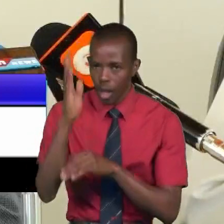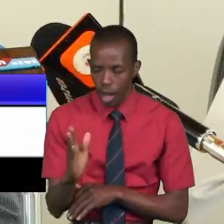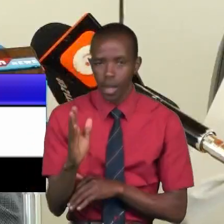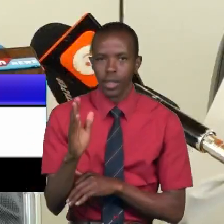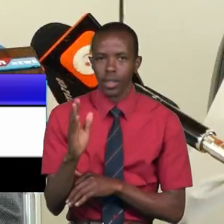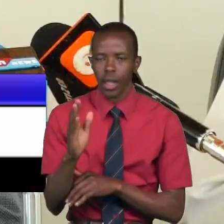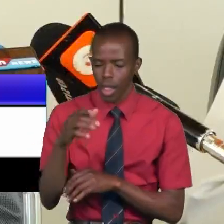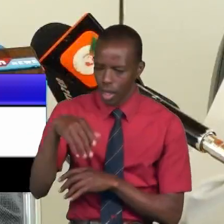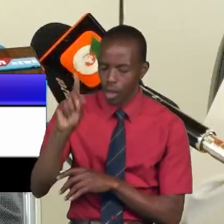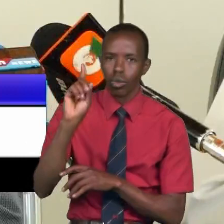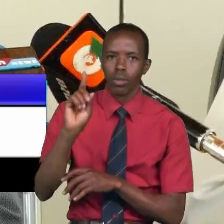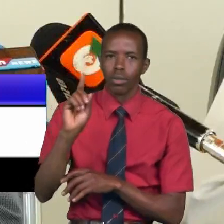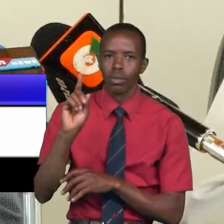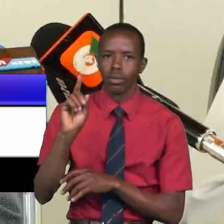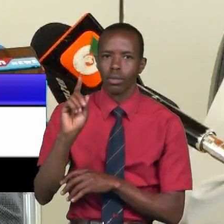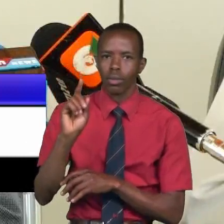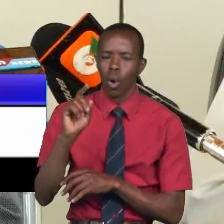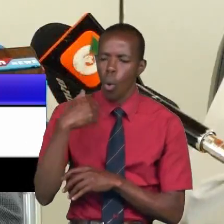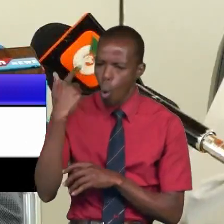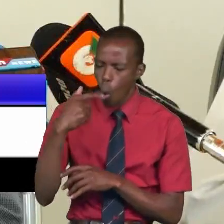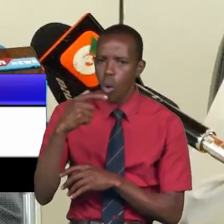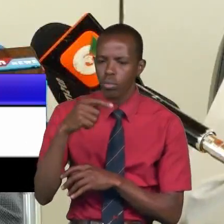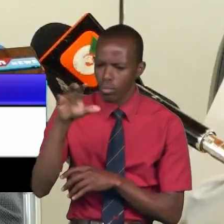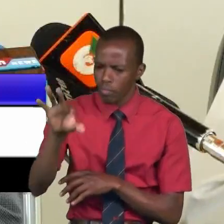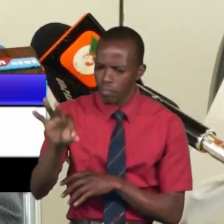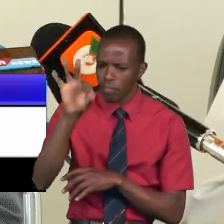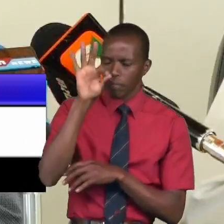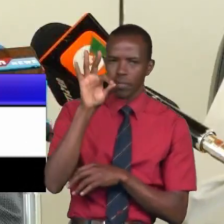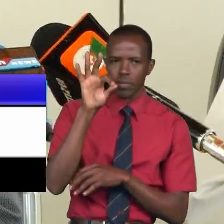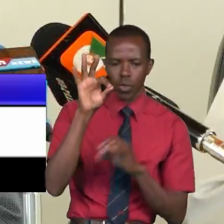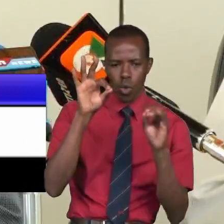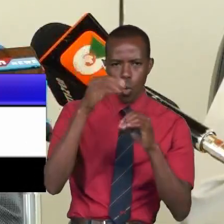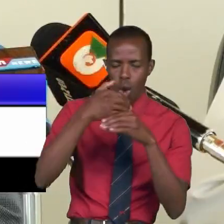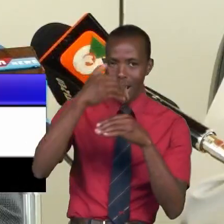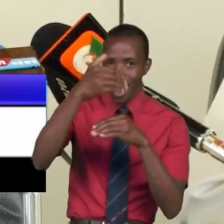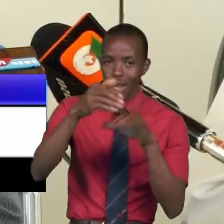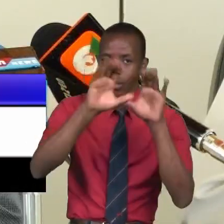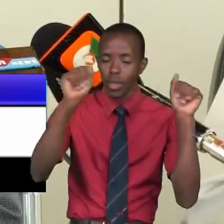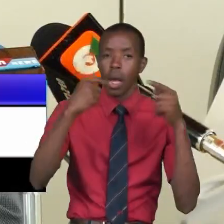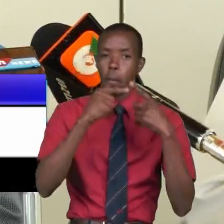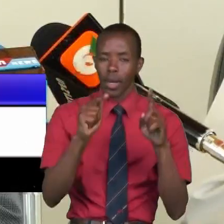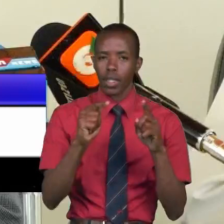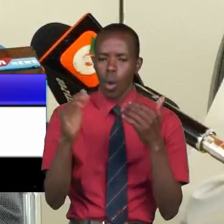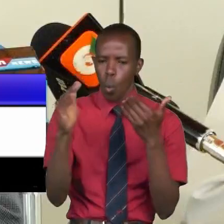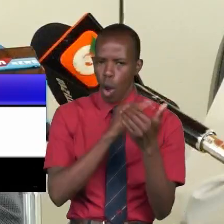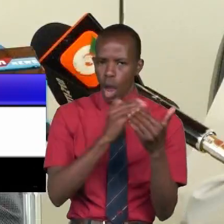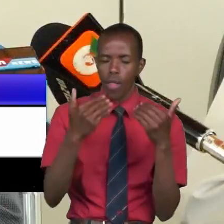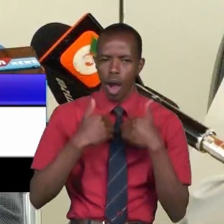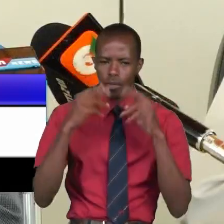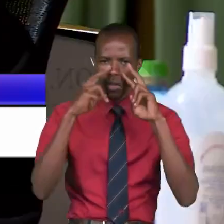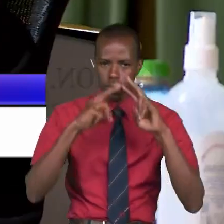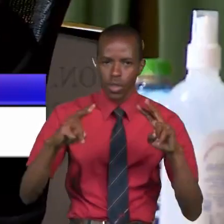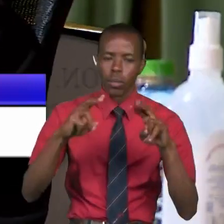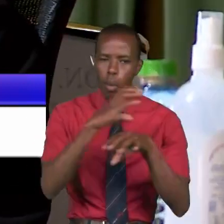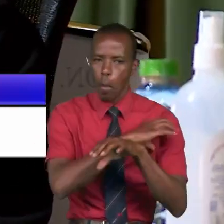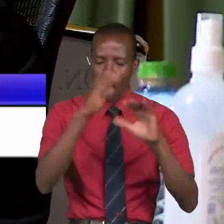for him will not be who he will endorse as the next president, but whether we shall have a peaceful